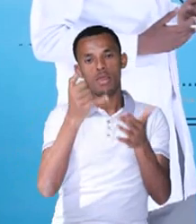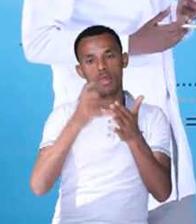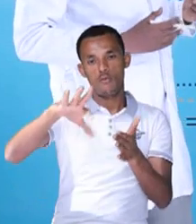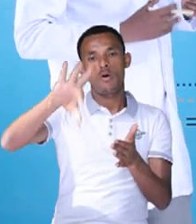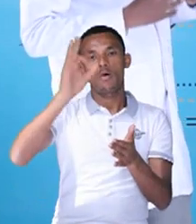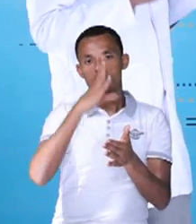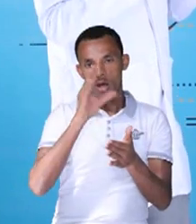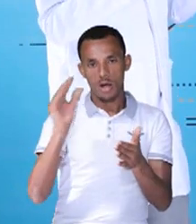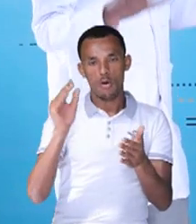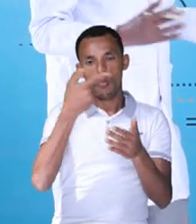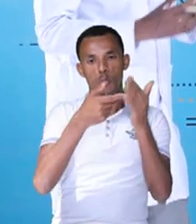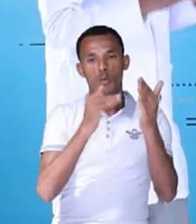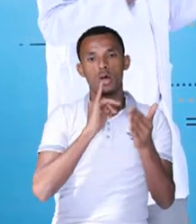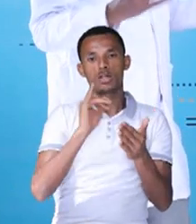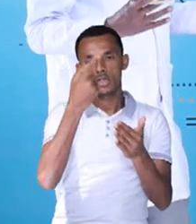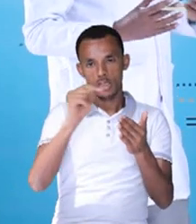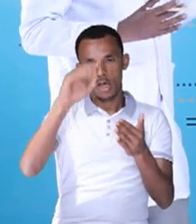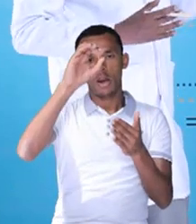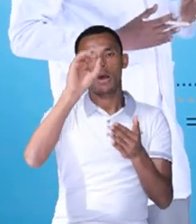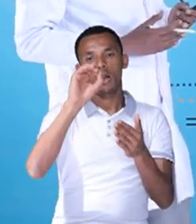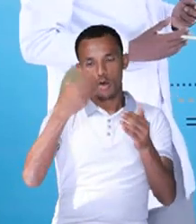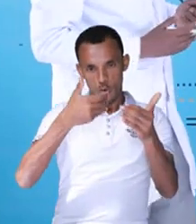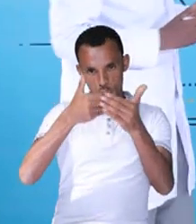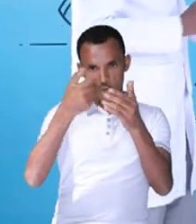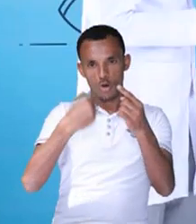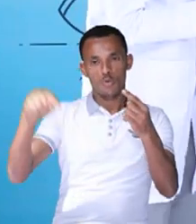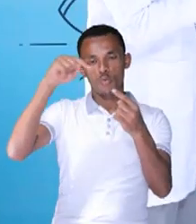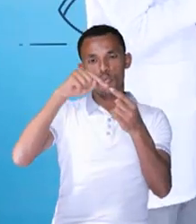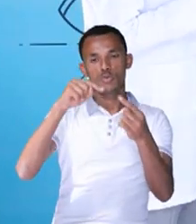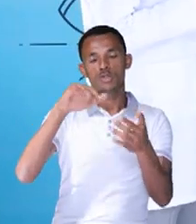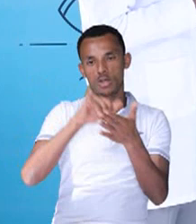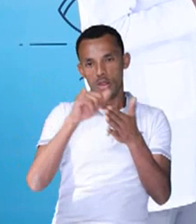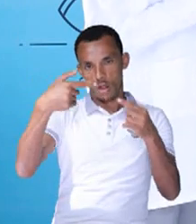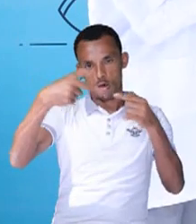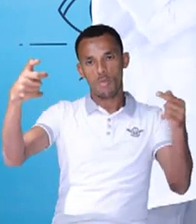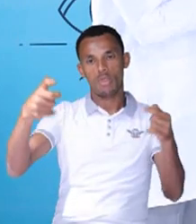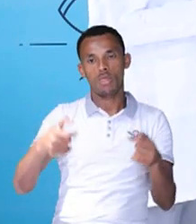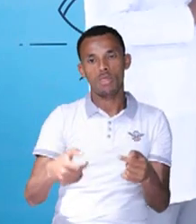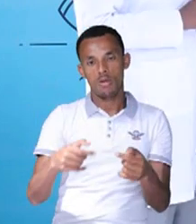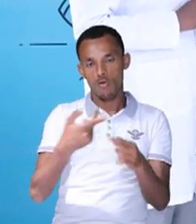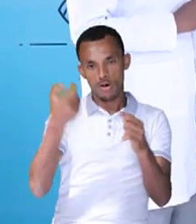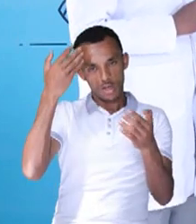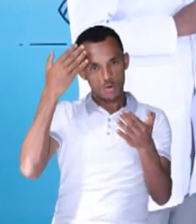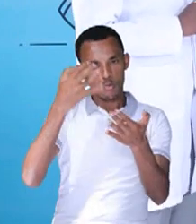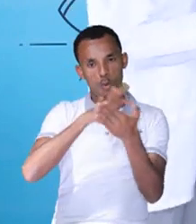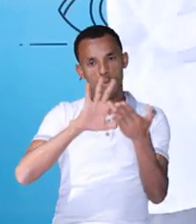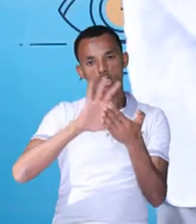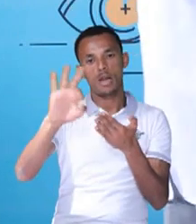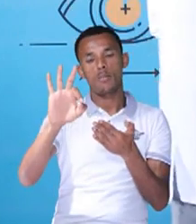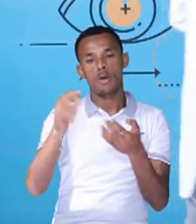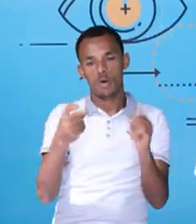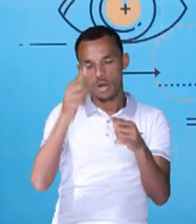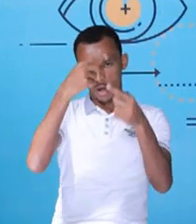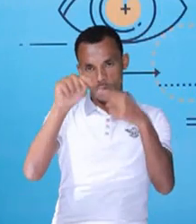found and what is the degree corresponding to that argument for that complex numbers.